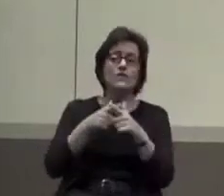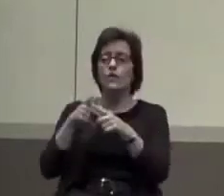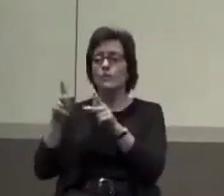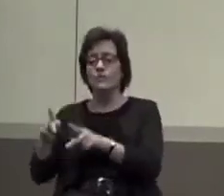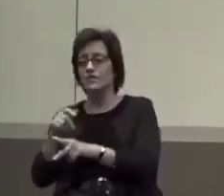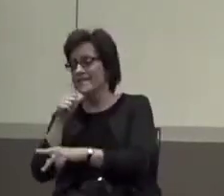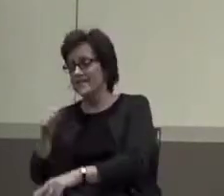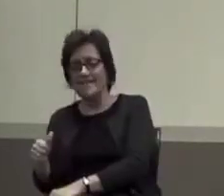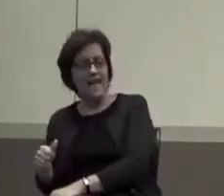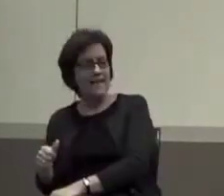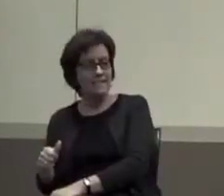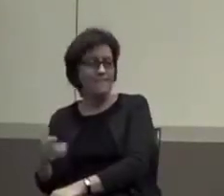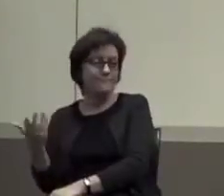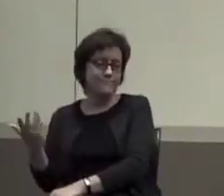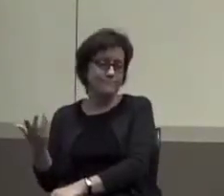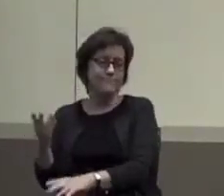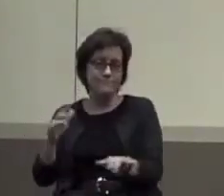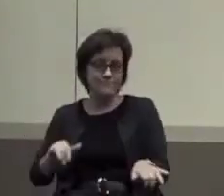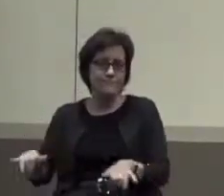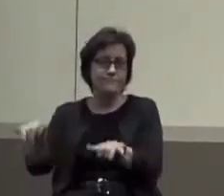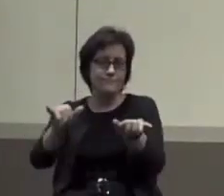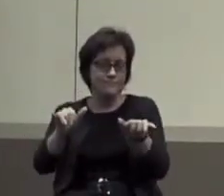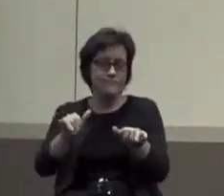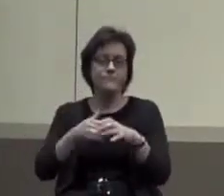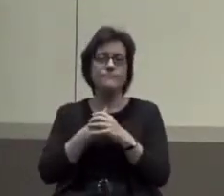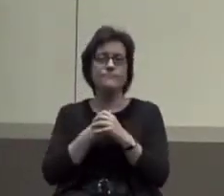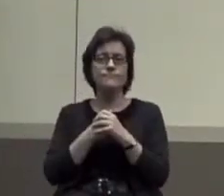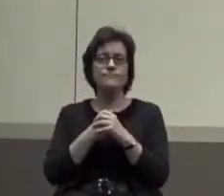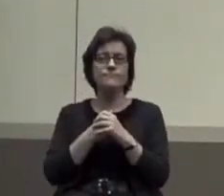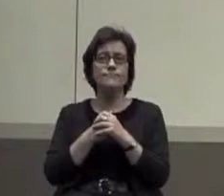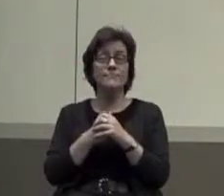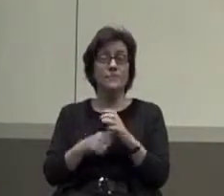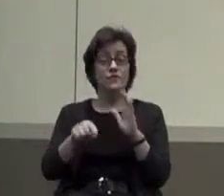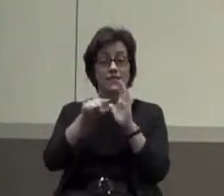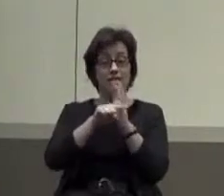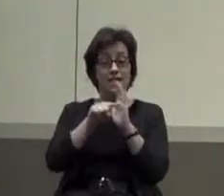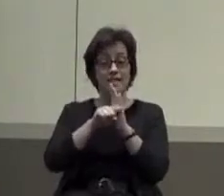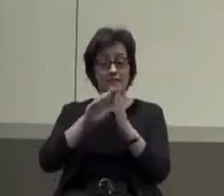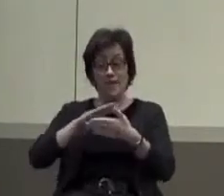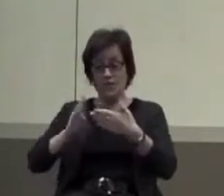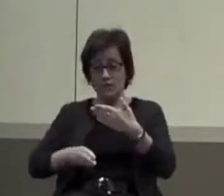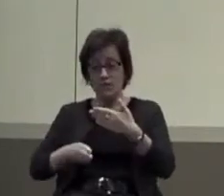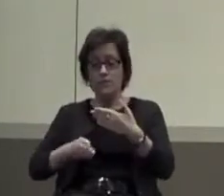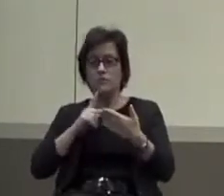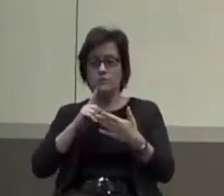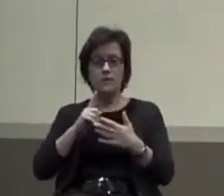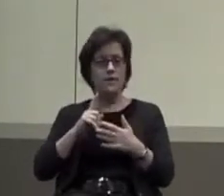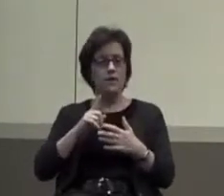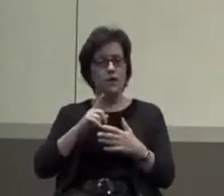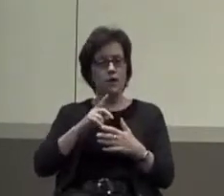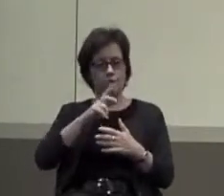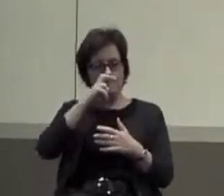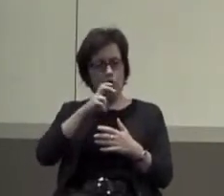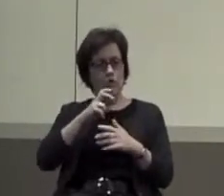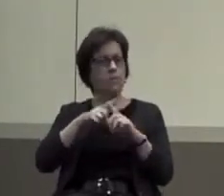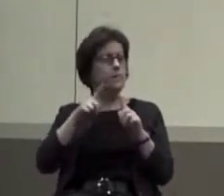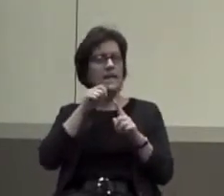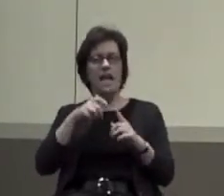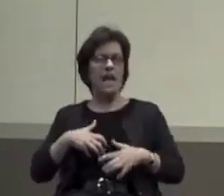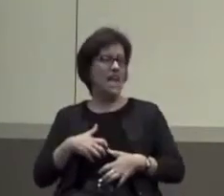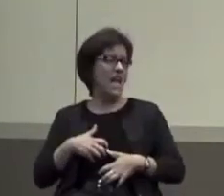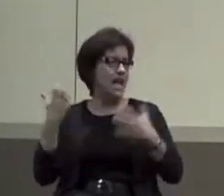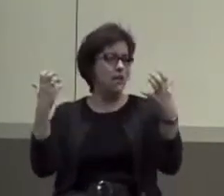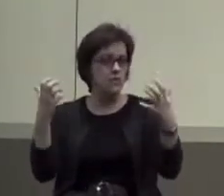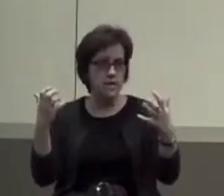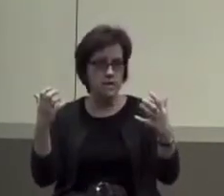For negative consequences, it's important to be firm, but not be angry. And sometimes when we're in the heat of the